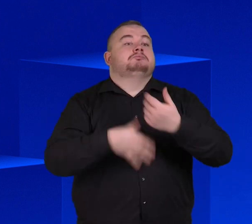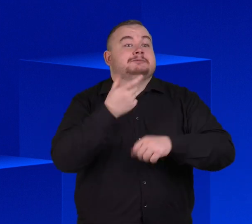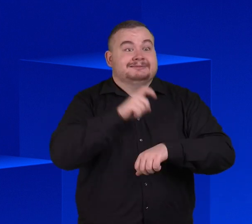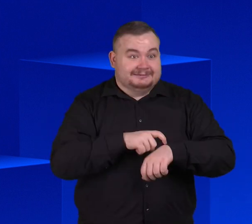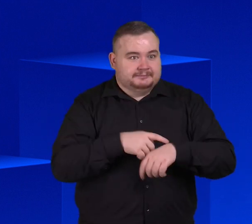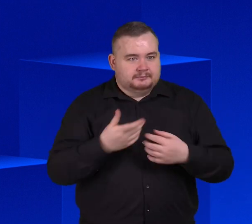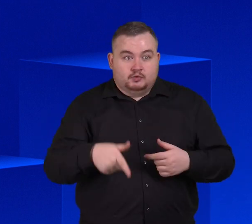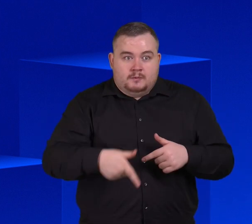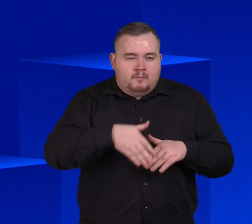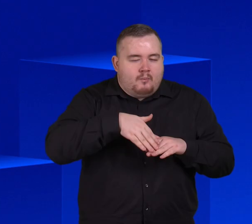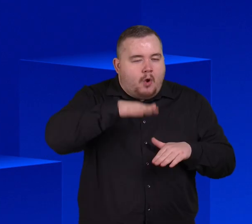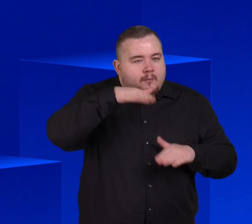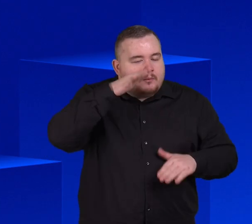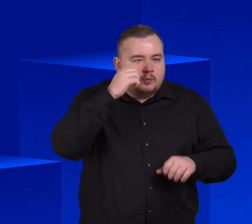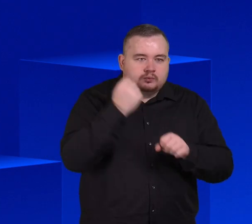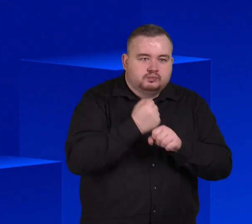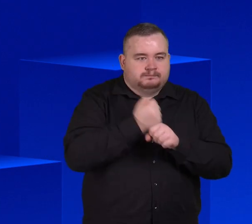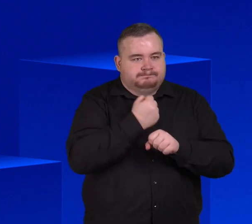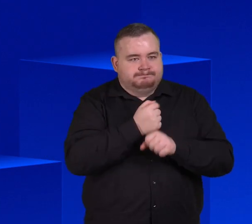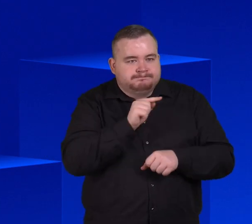next programming periods,